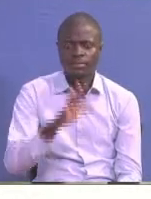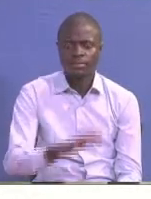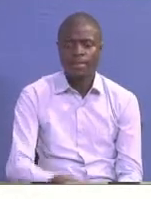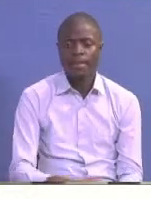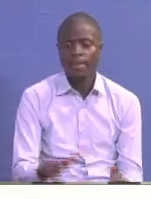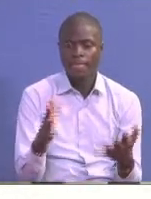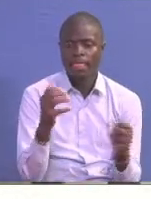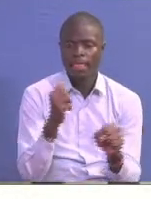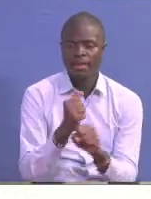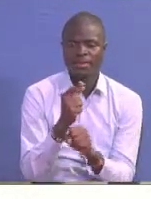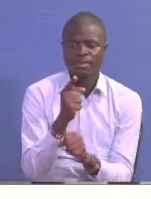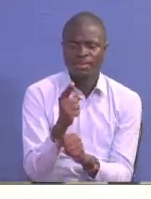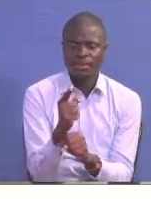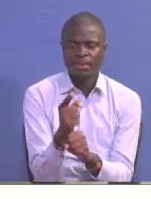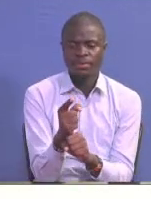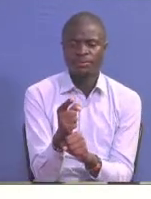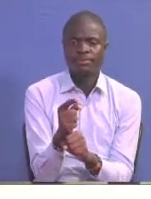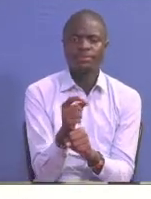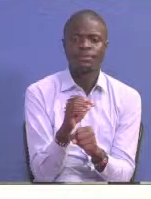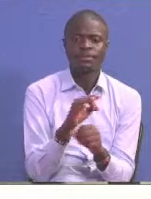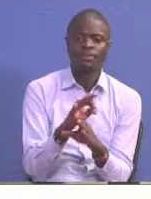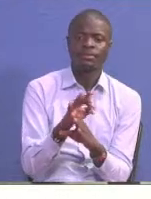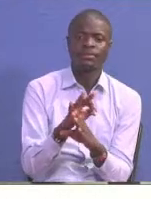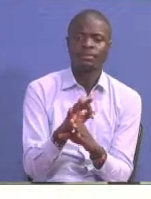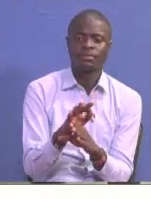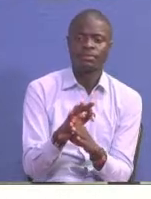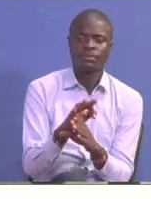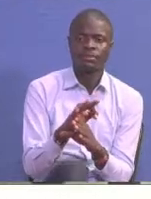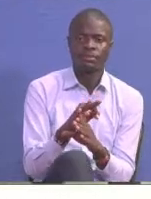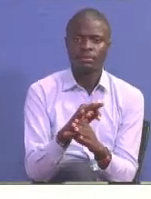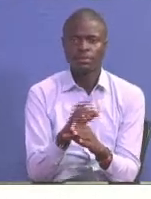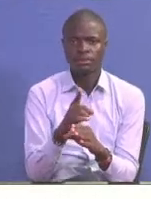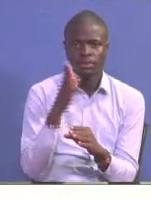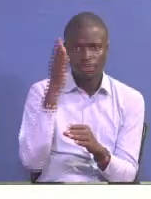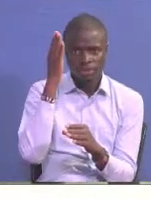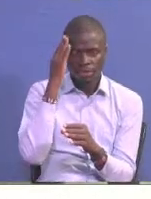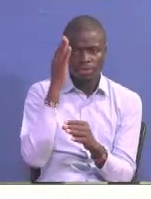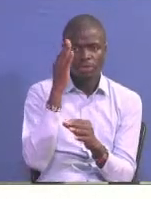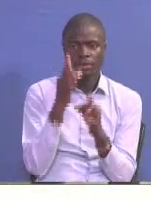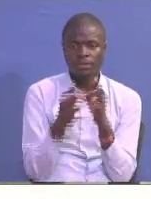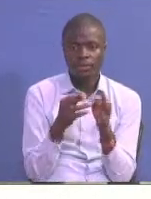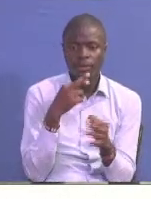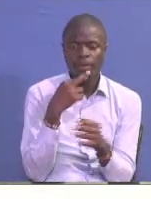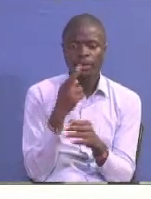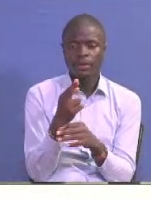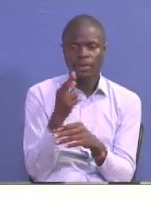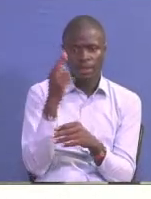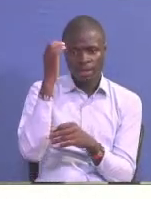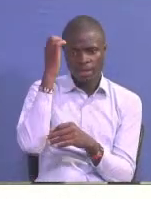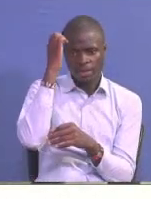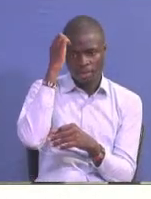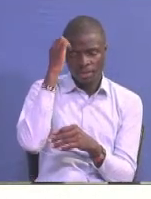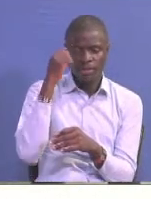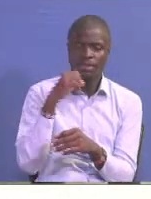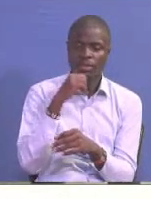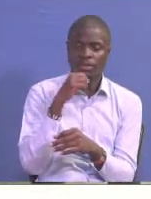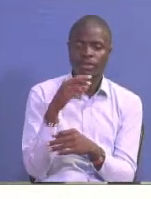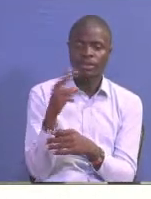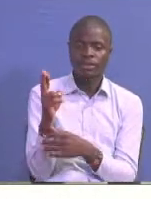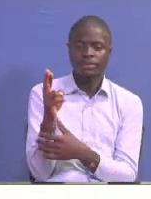how do we place education? Not lip service. You know, if your education is not